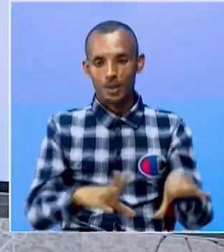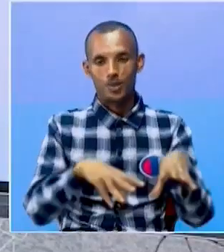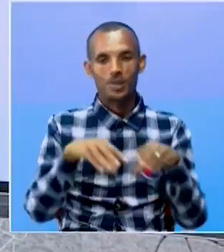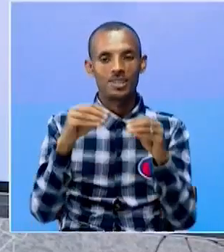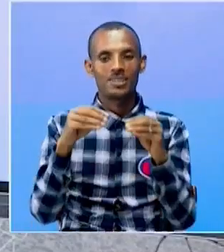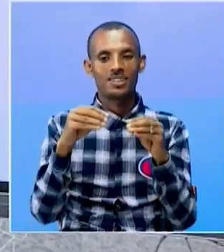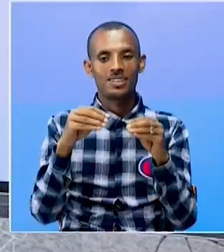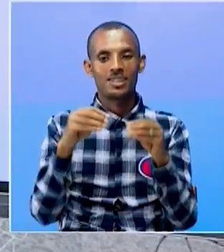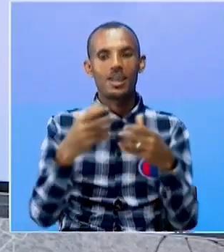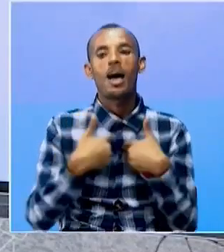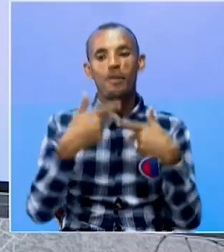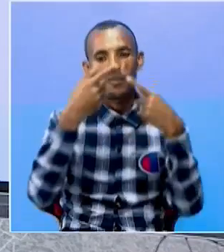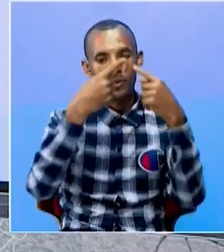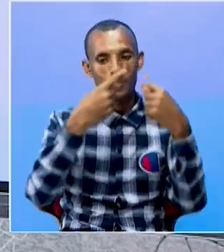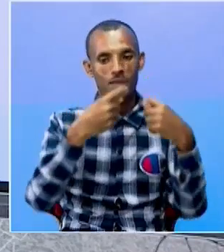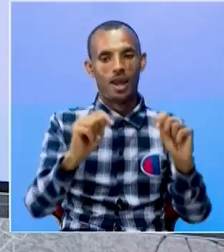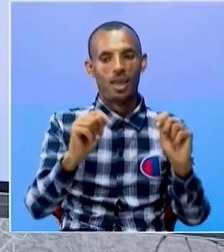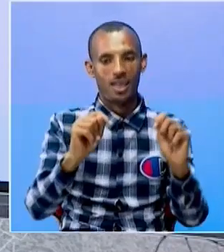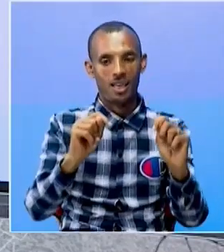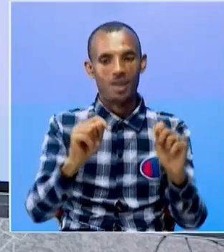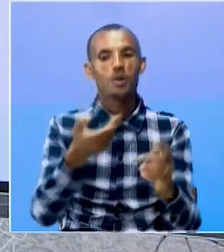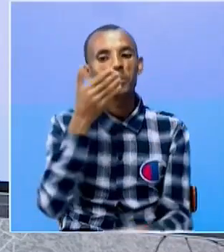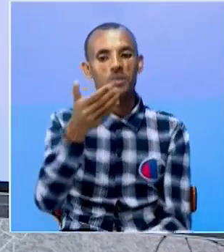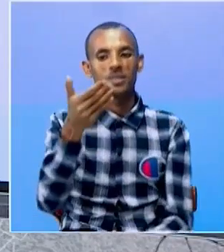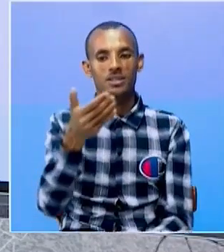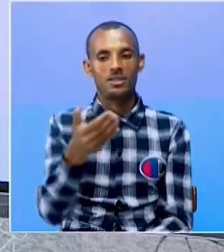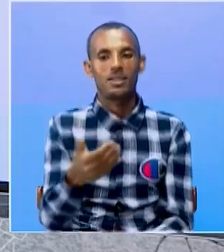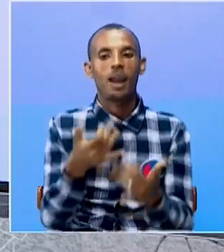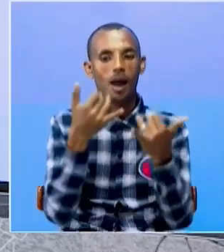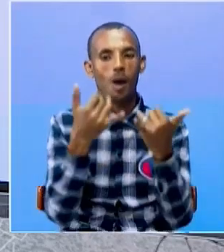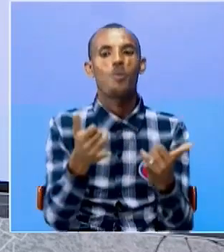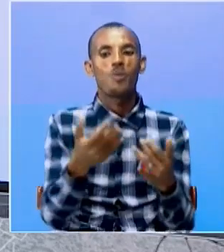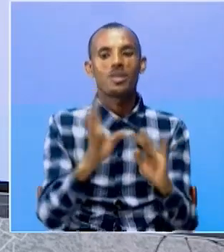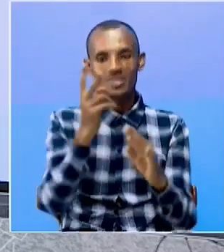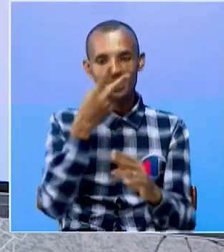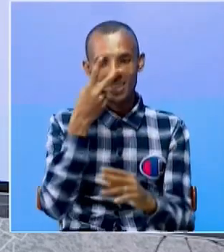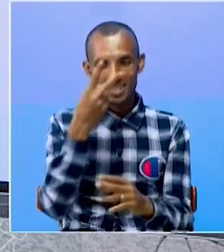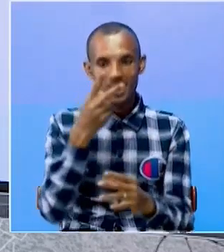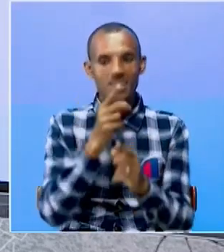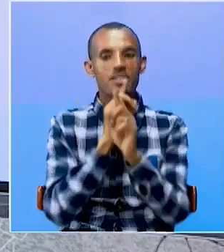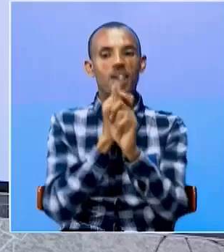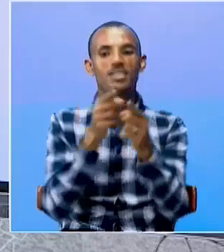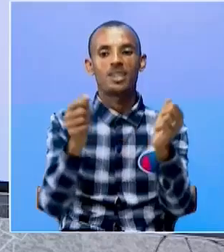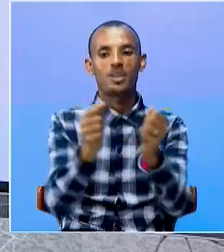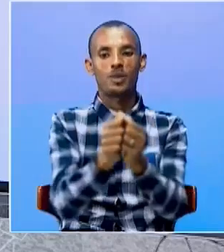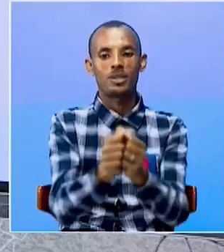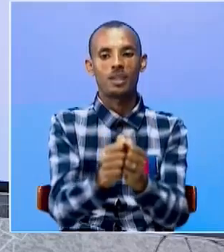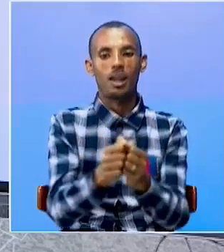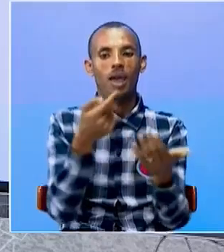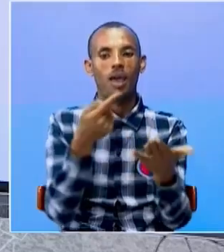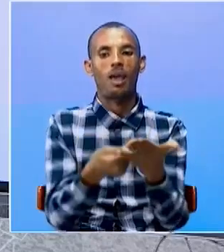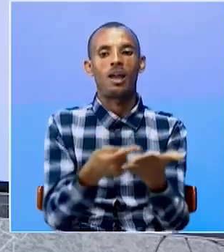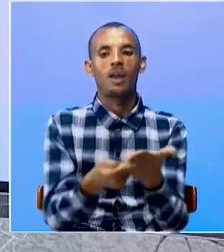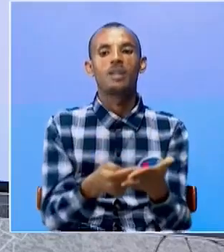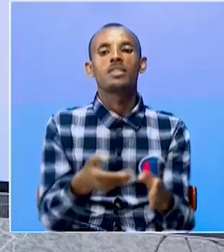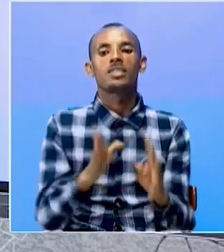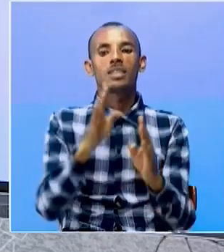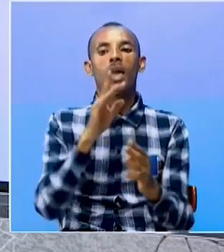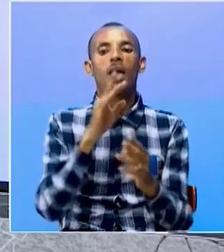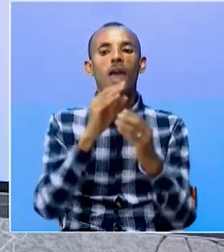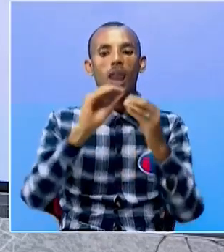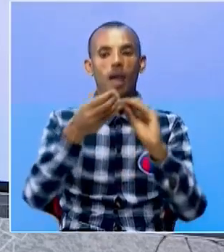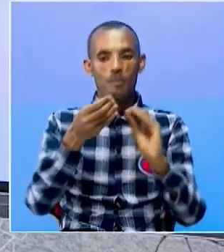Students, have you tried? Good. Now let's see the answer. Here it says there is a number